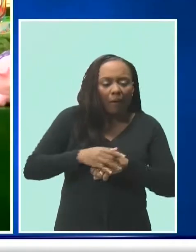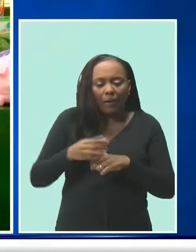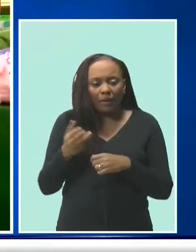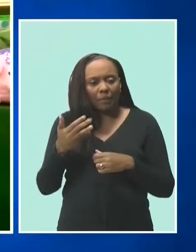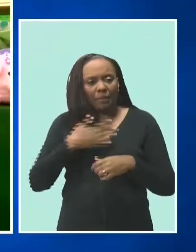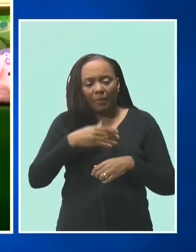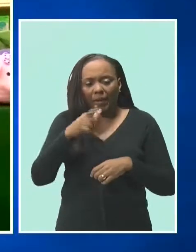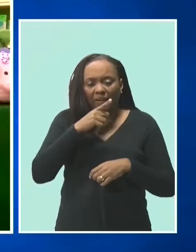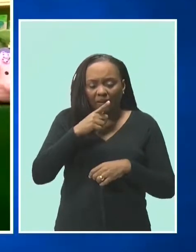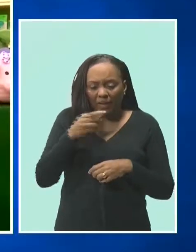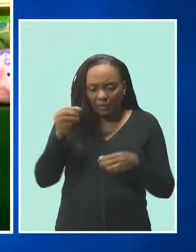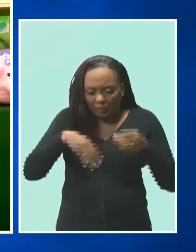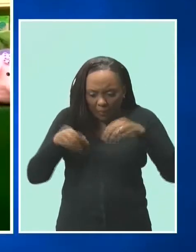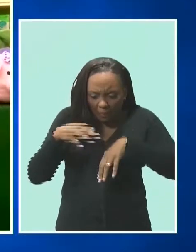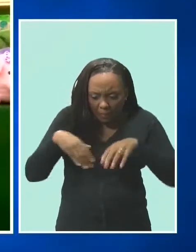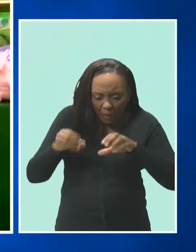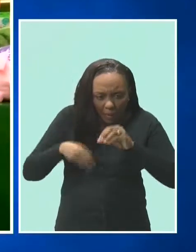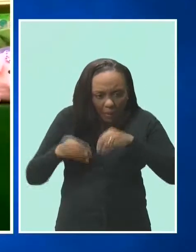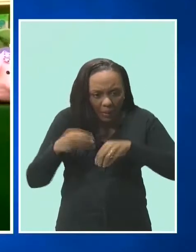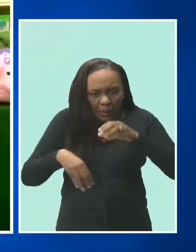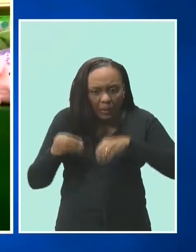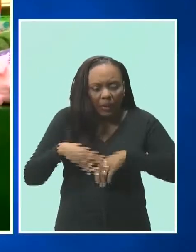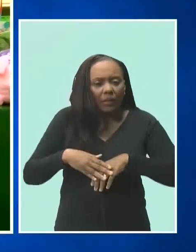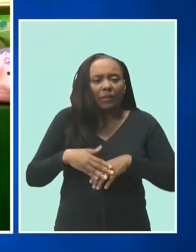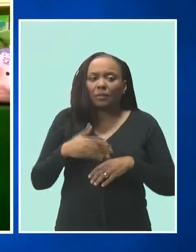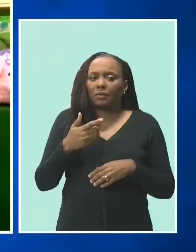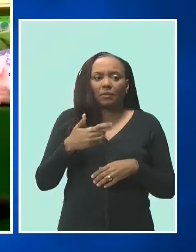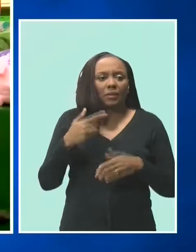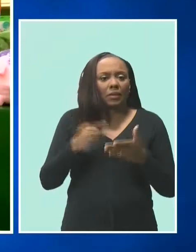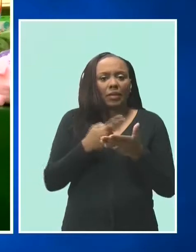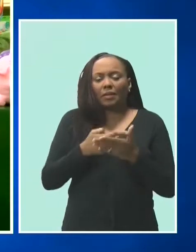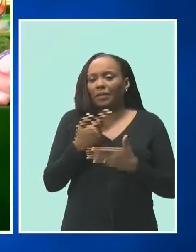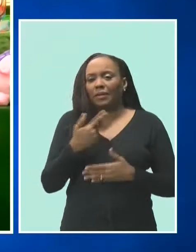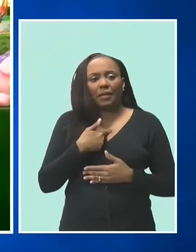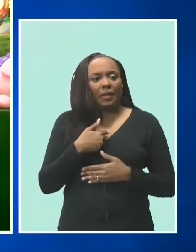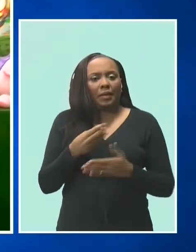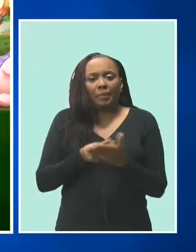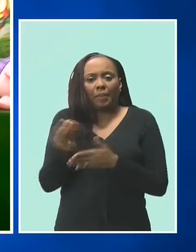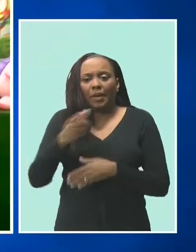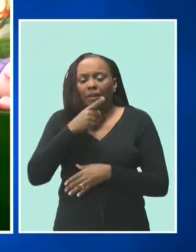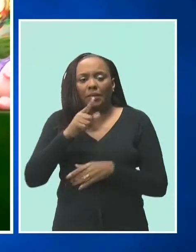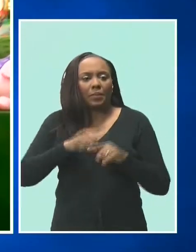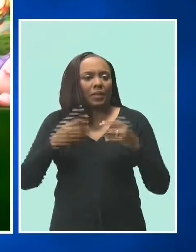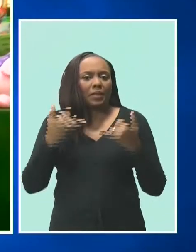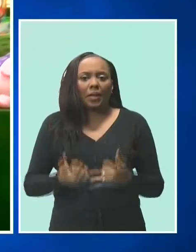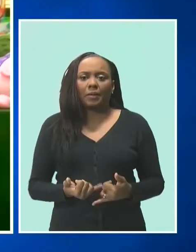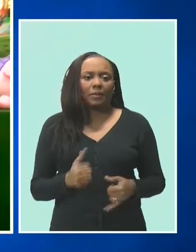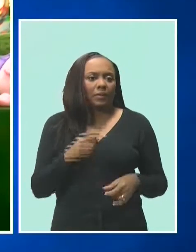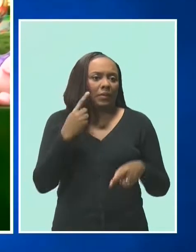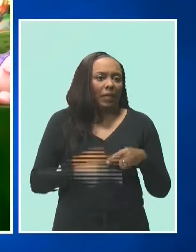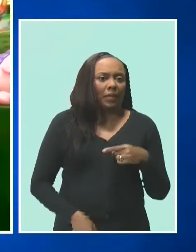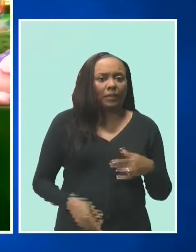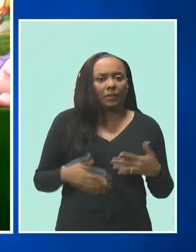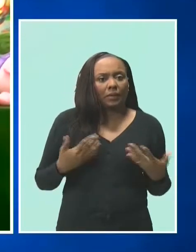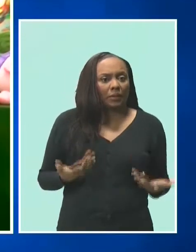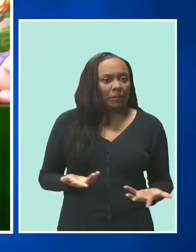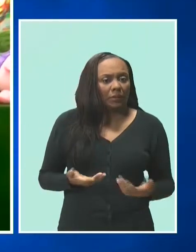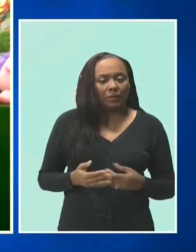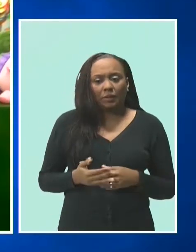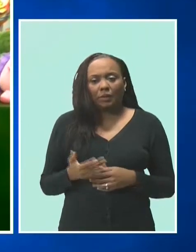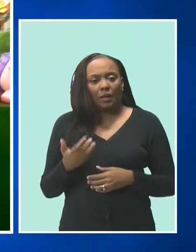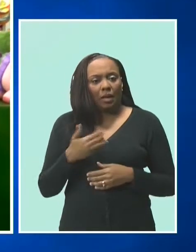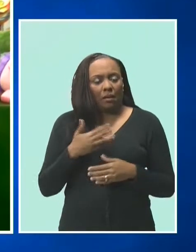beforehand. Packing lunch now is a readjustment because sometimes you enjoy lunch, but you can't do that now. So you just pack your